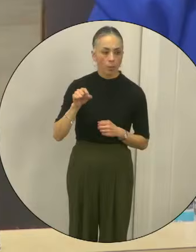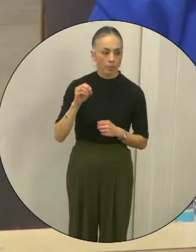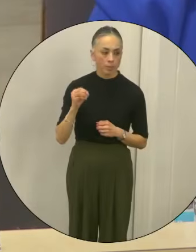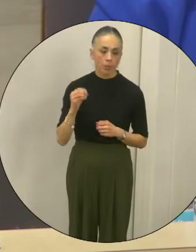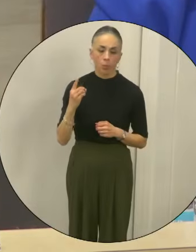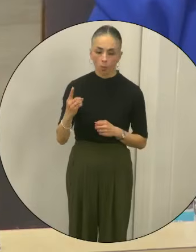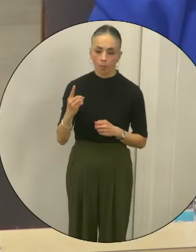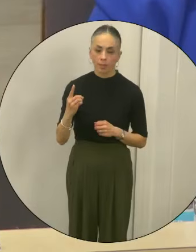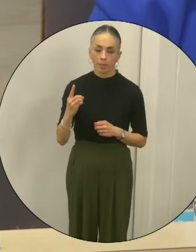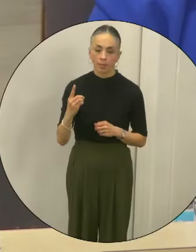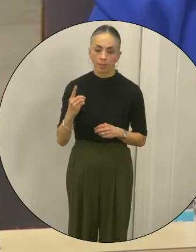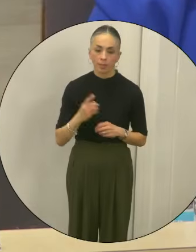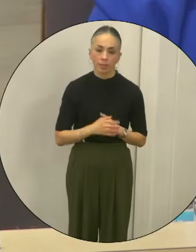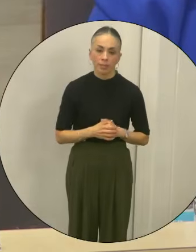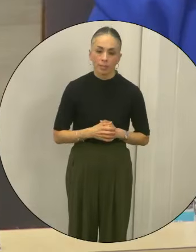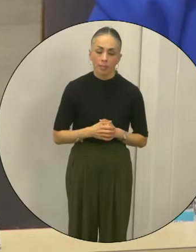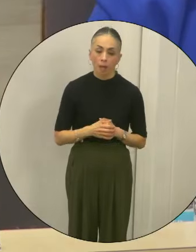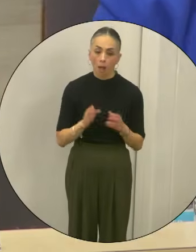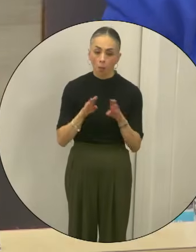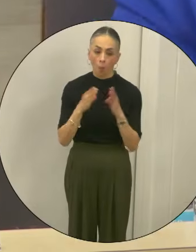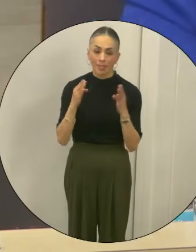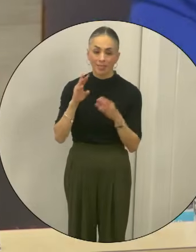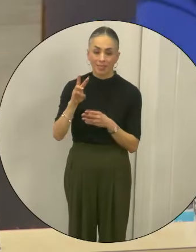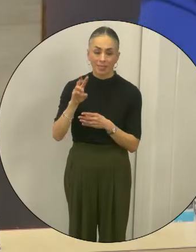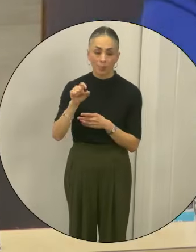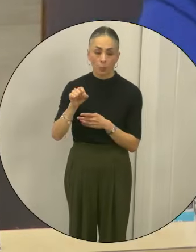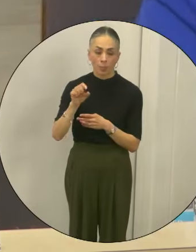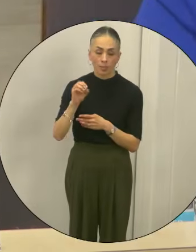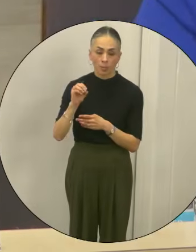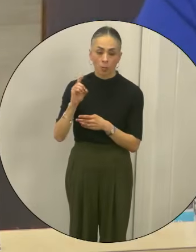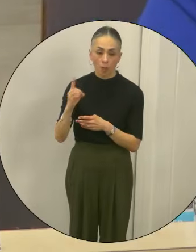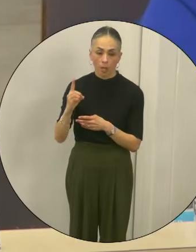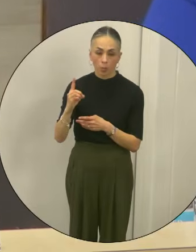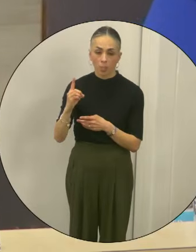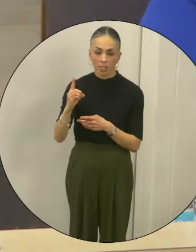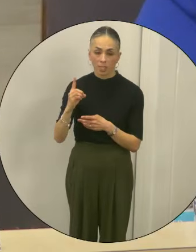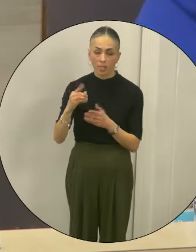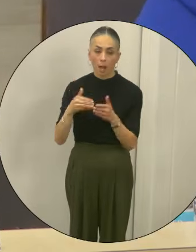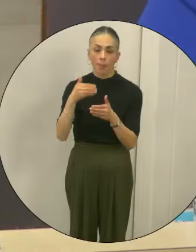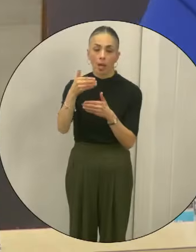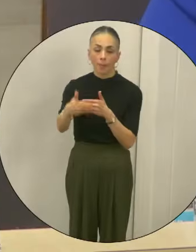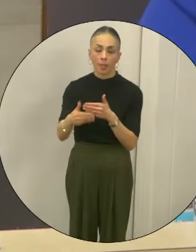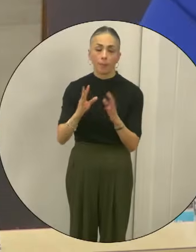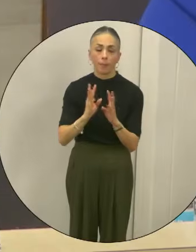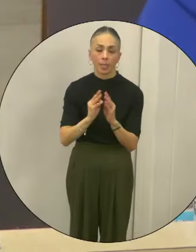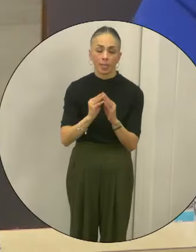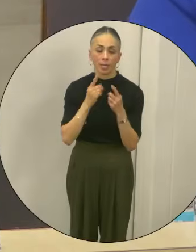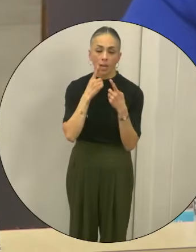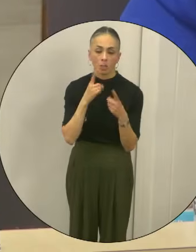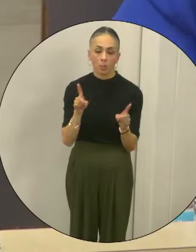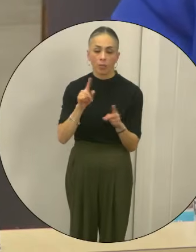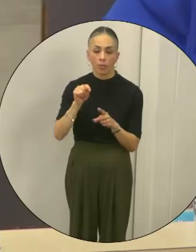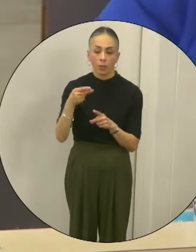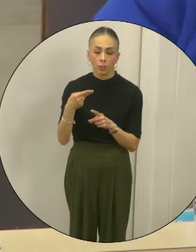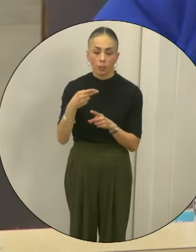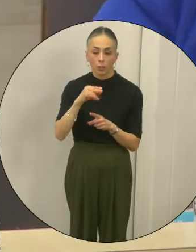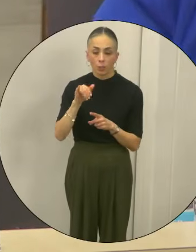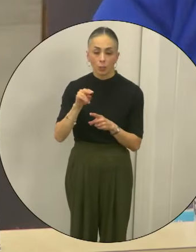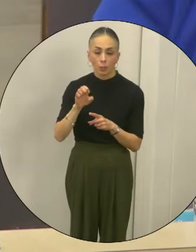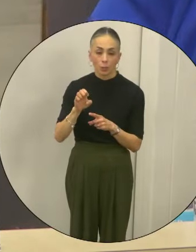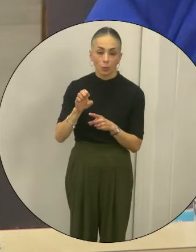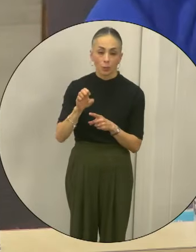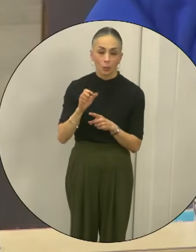5.01. I'll open 6.01, which is an upcoming meeting announcement, which will be Thursday, June